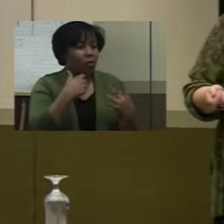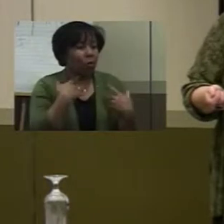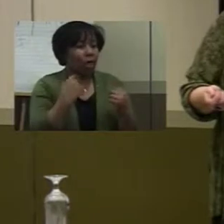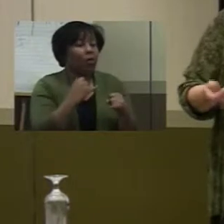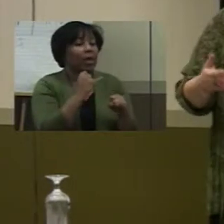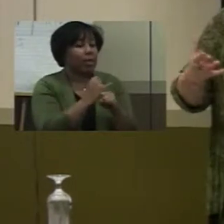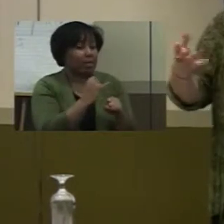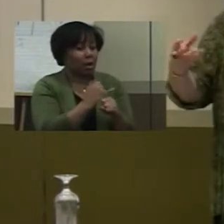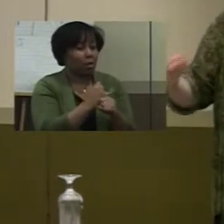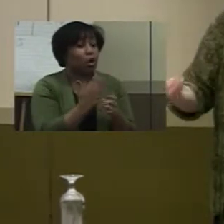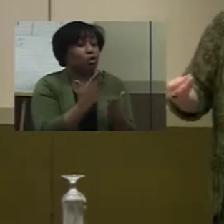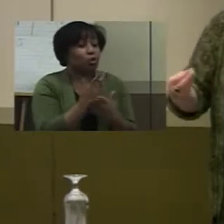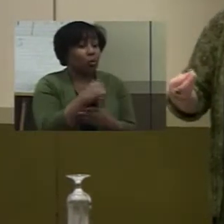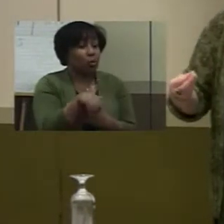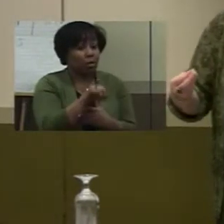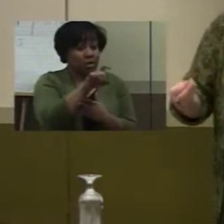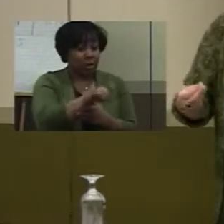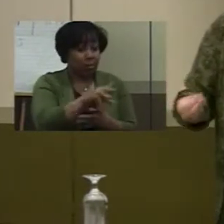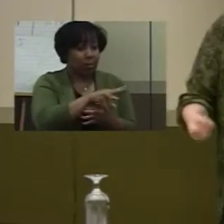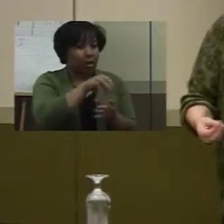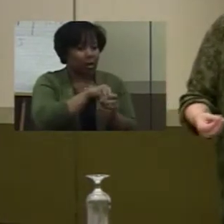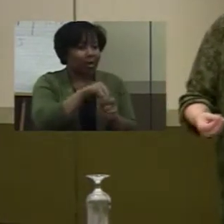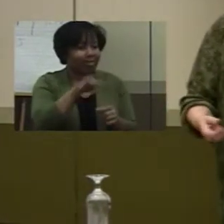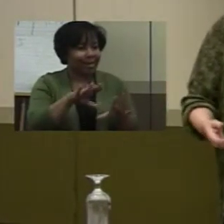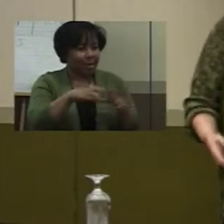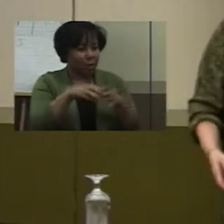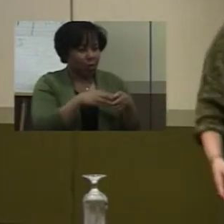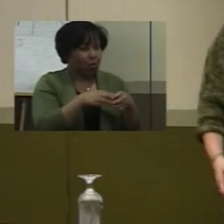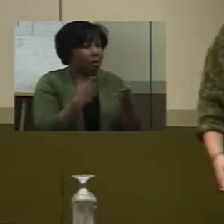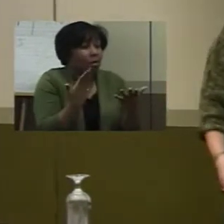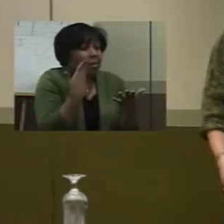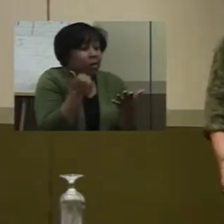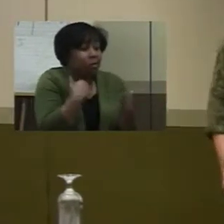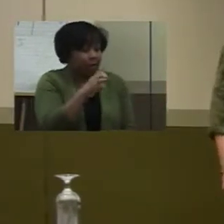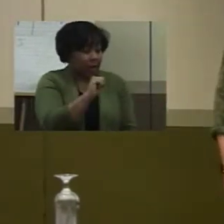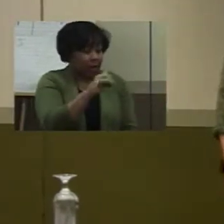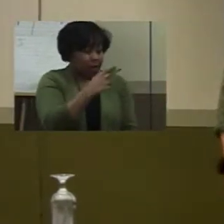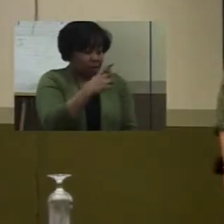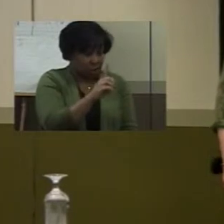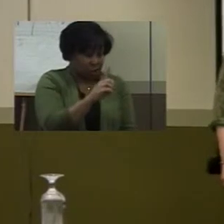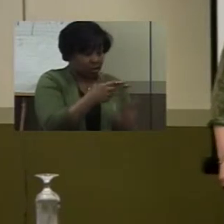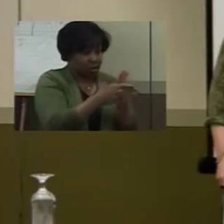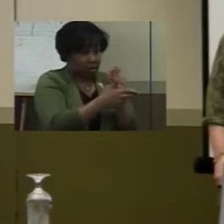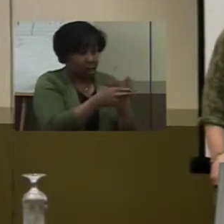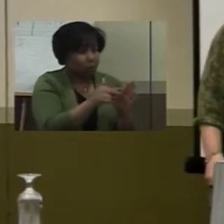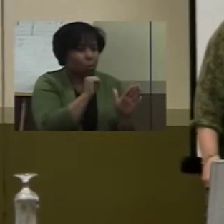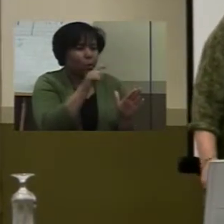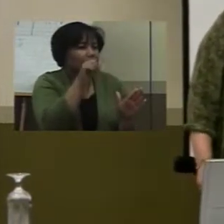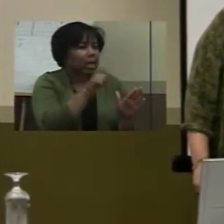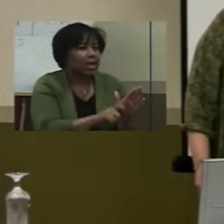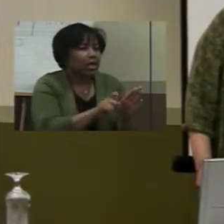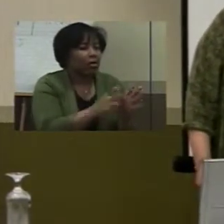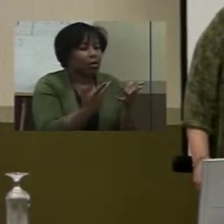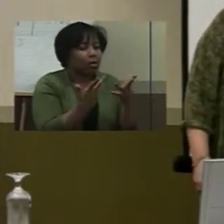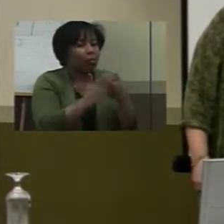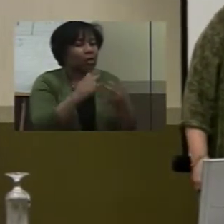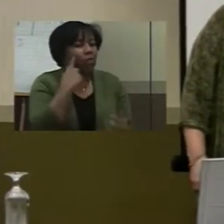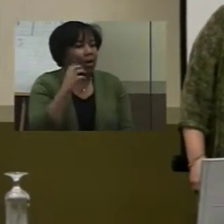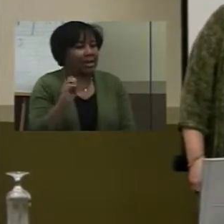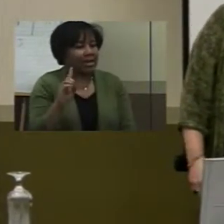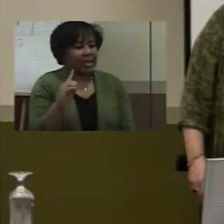impaired, and so those needs would be addressed through that category. So just because you have ADHD, you wouldn't necessarily qualify for